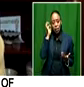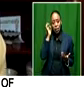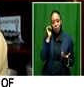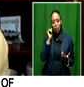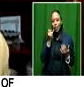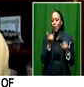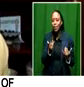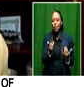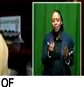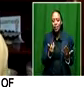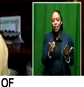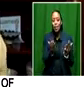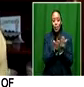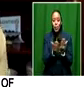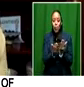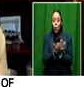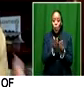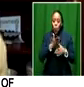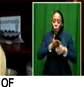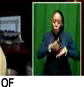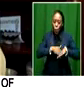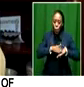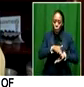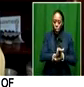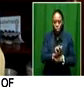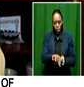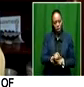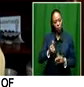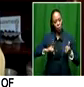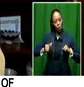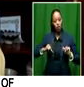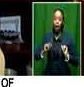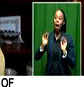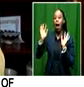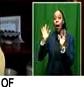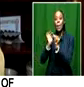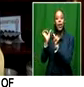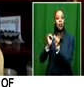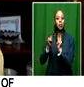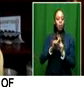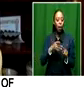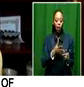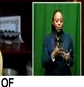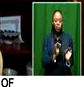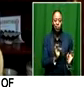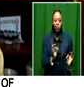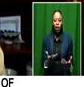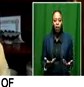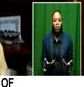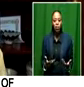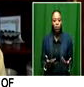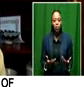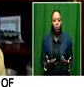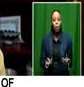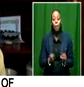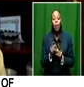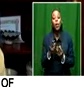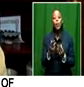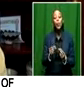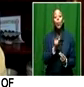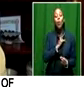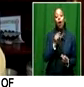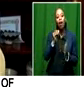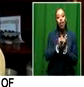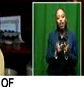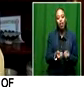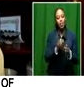and this is a need for schools to be seen to be performing better. And so they can do it at the expense of the learners,